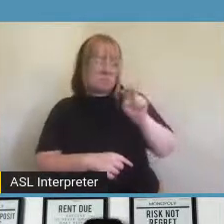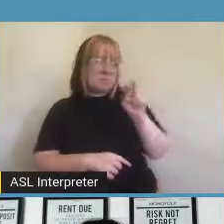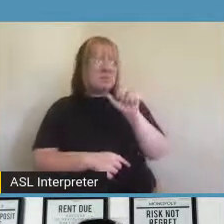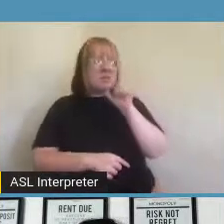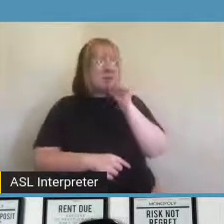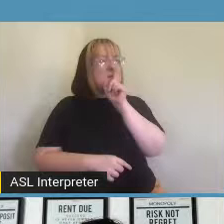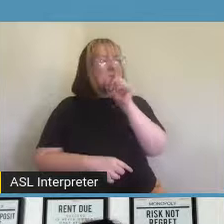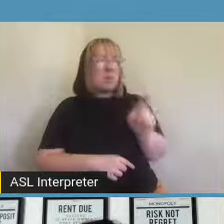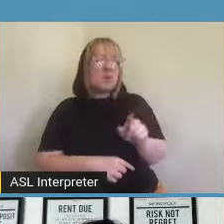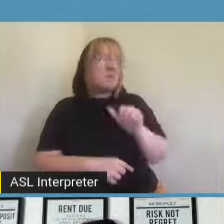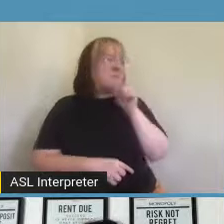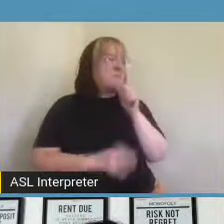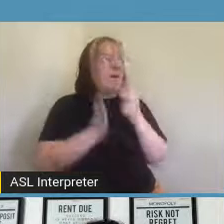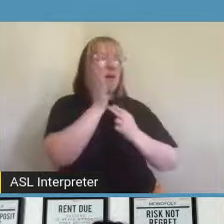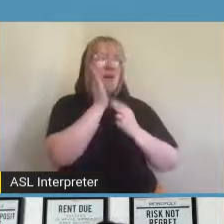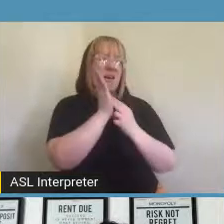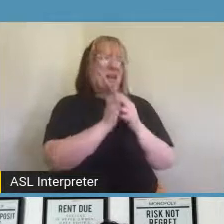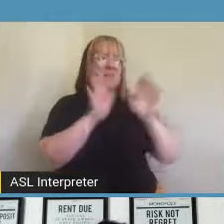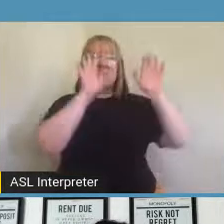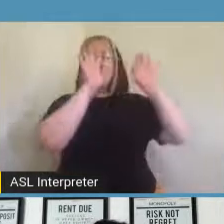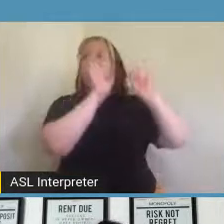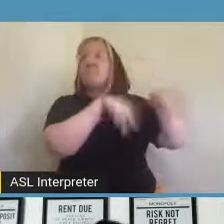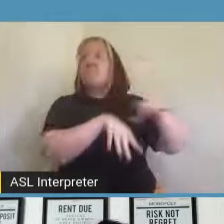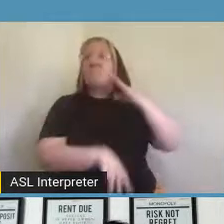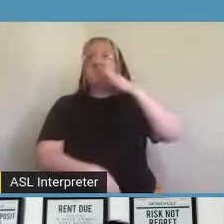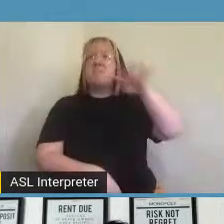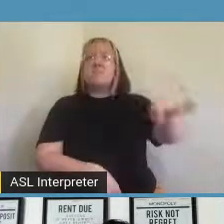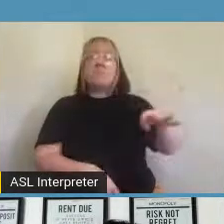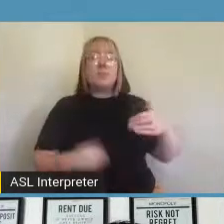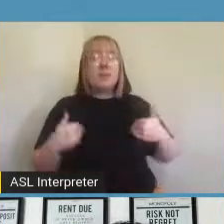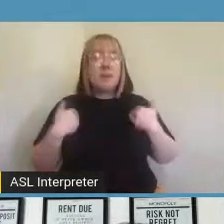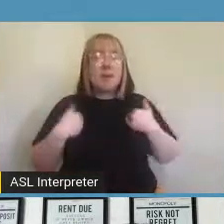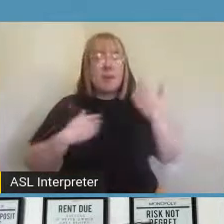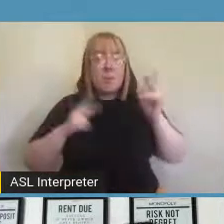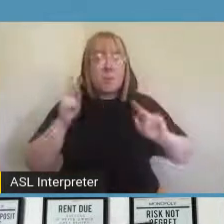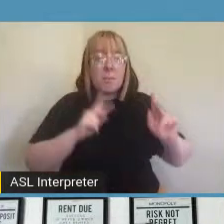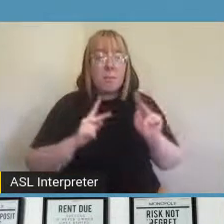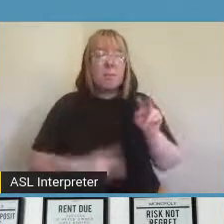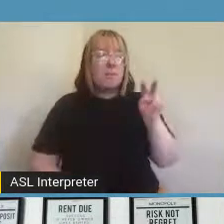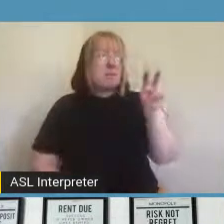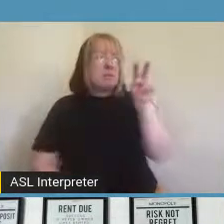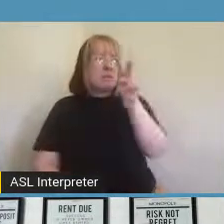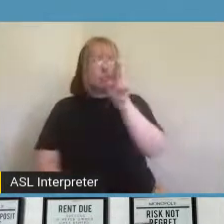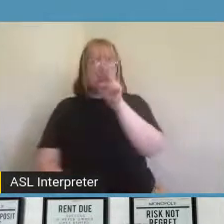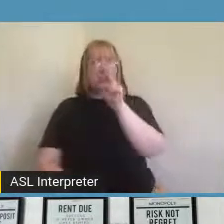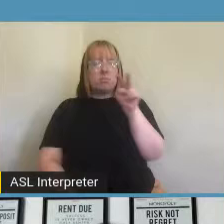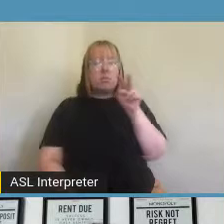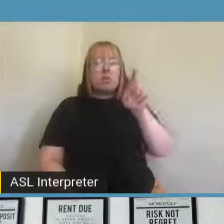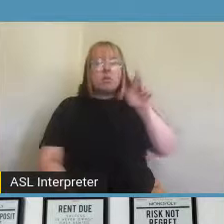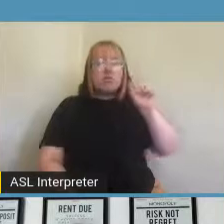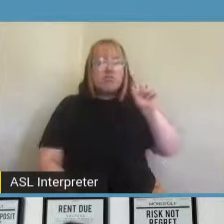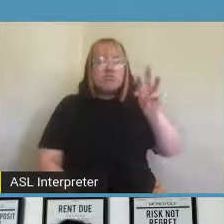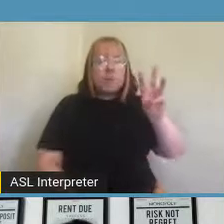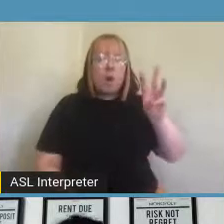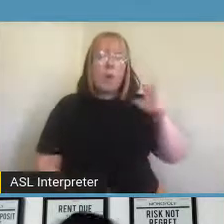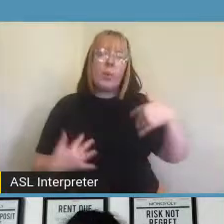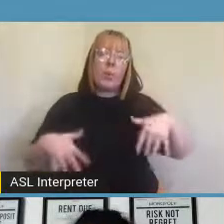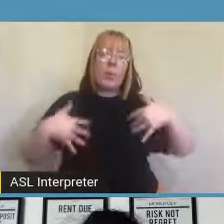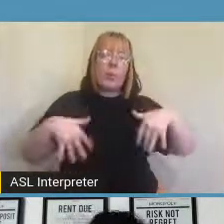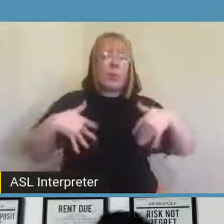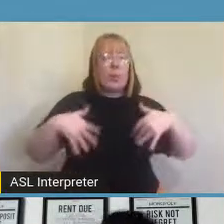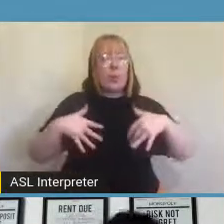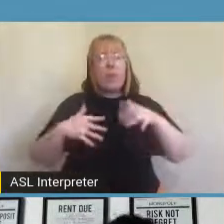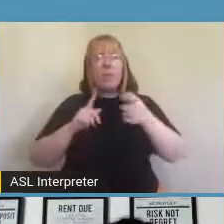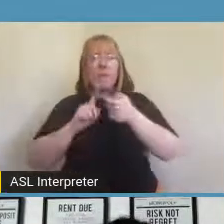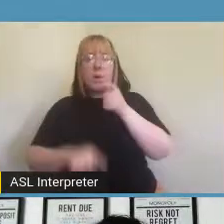have a lot of folks, especially of a younger generation, who see this kind of more raw video, maybe from a smartphone capture, as